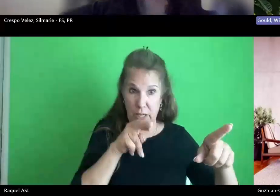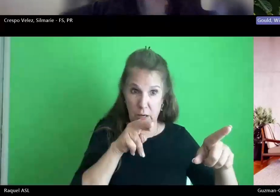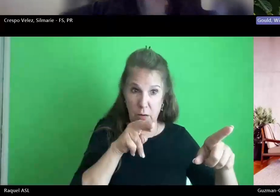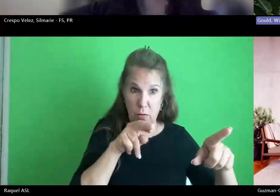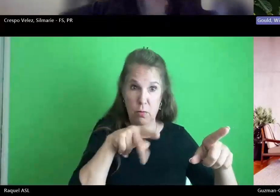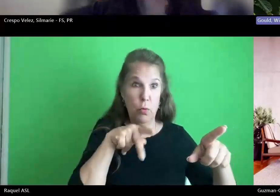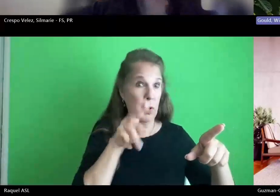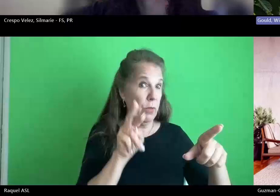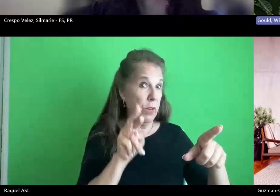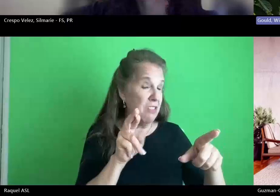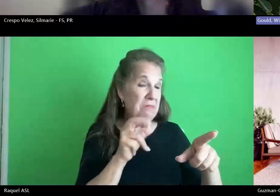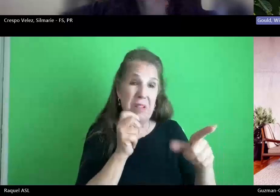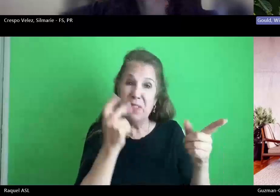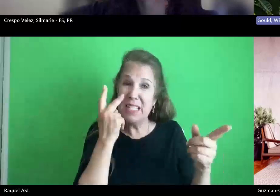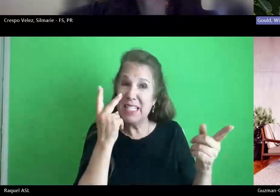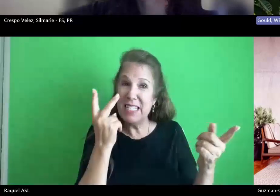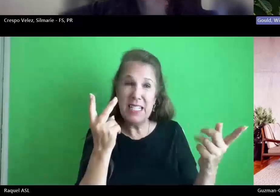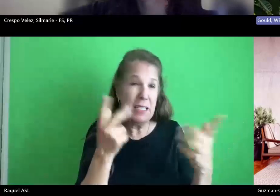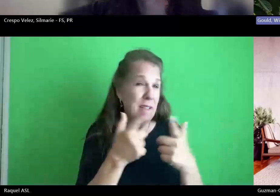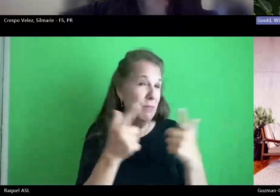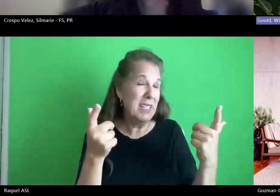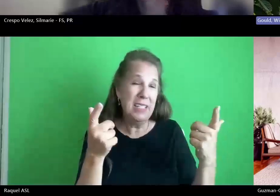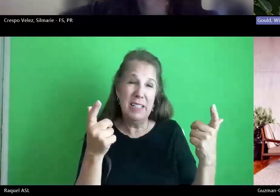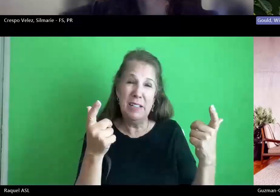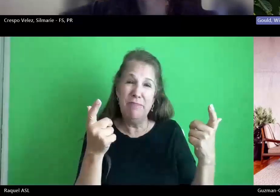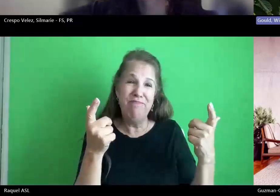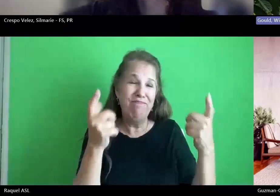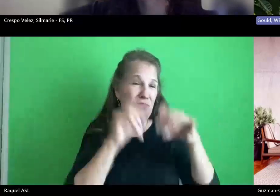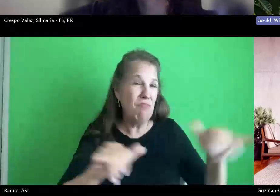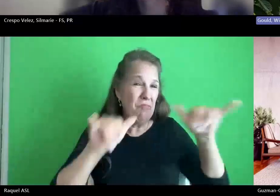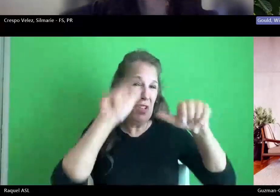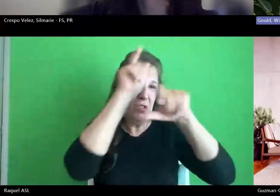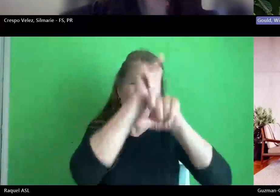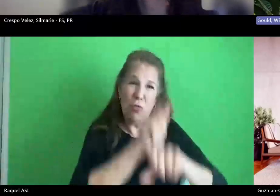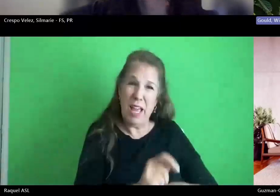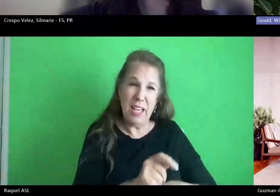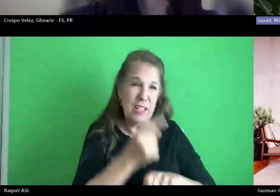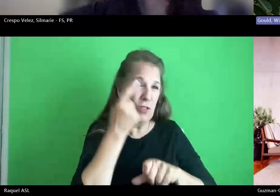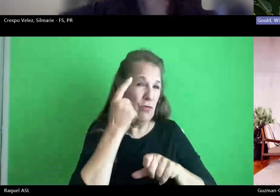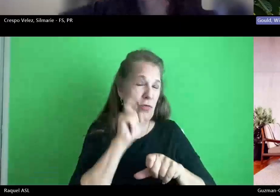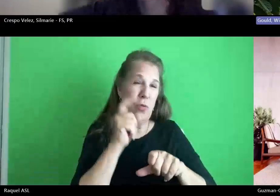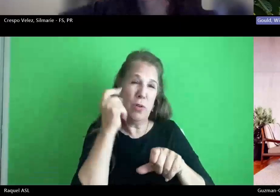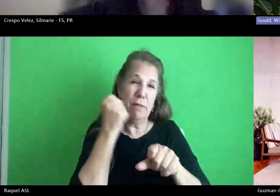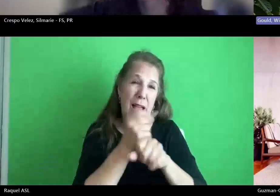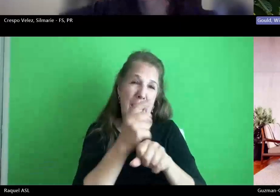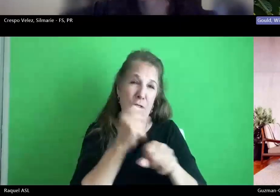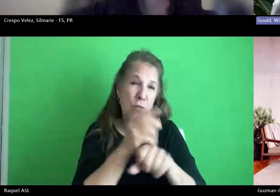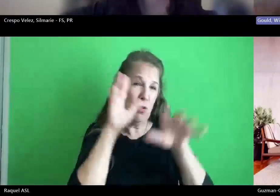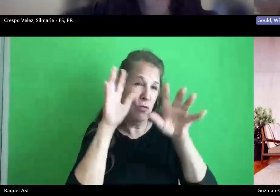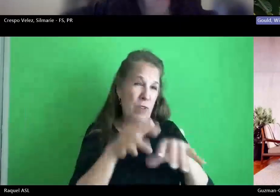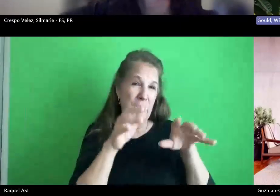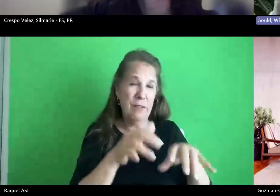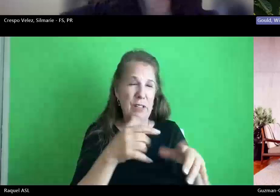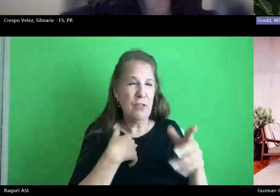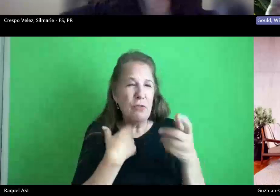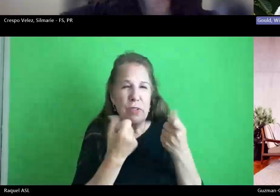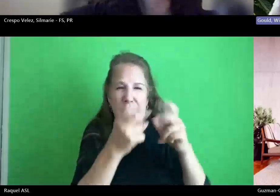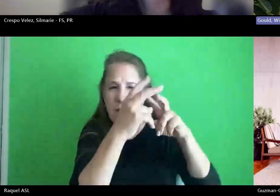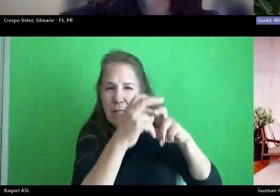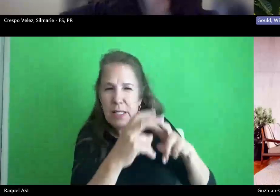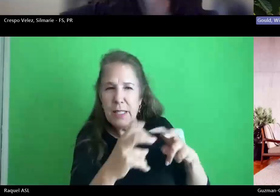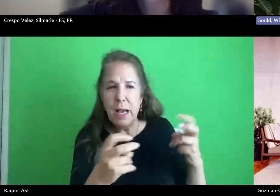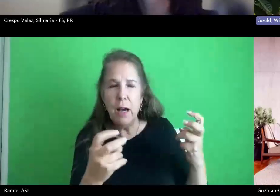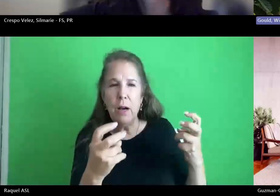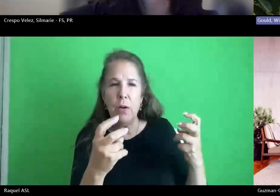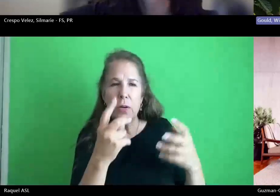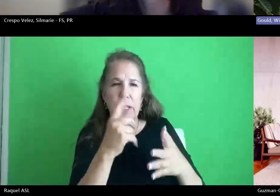a real significant trend in annual rainfall, and kind of teasing out the